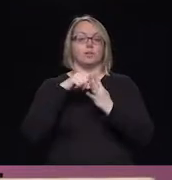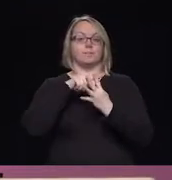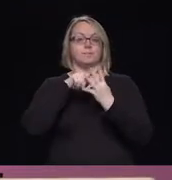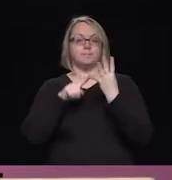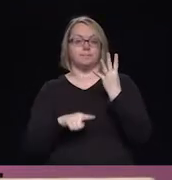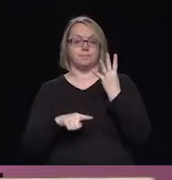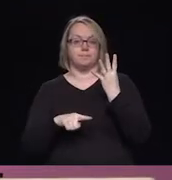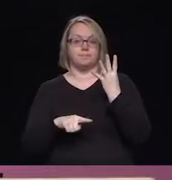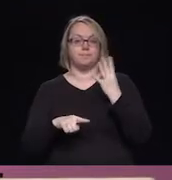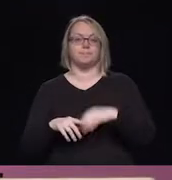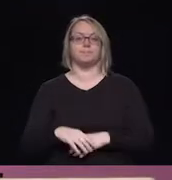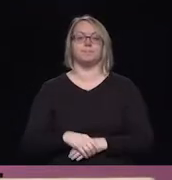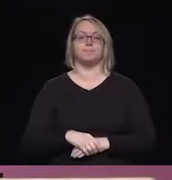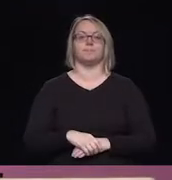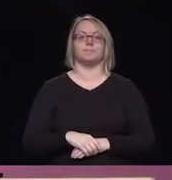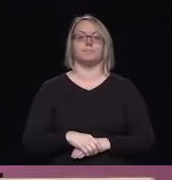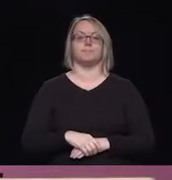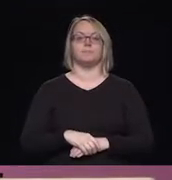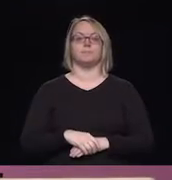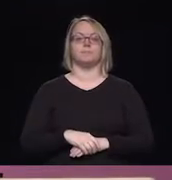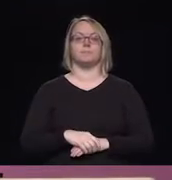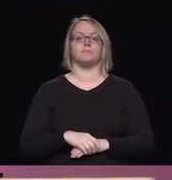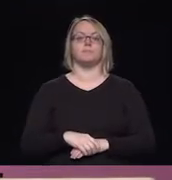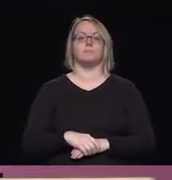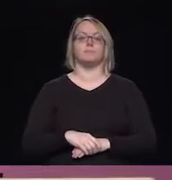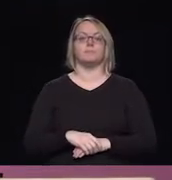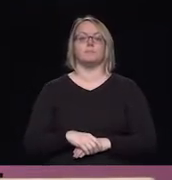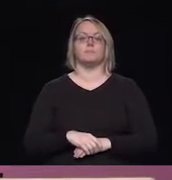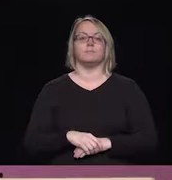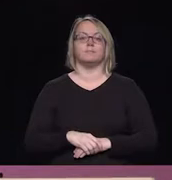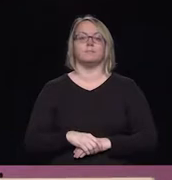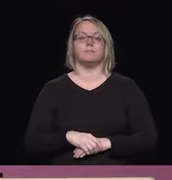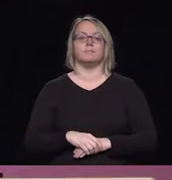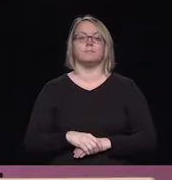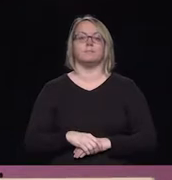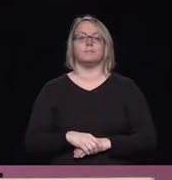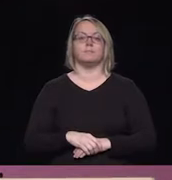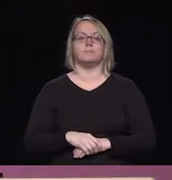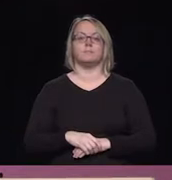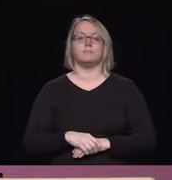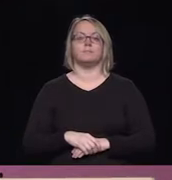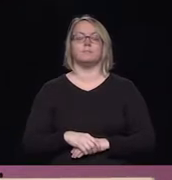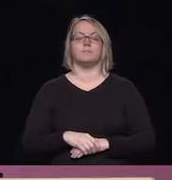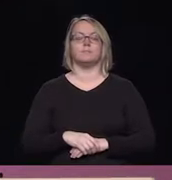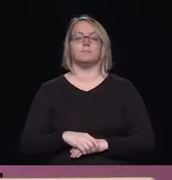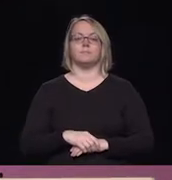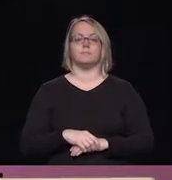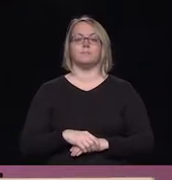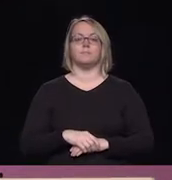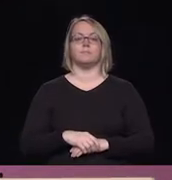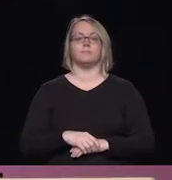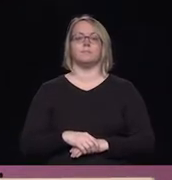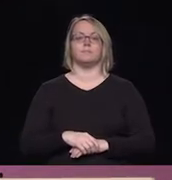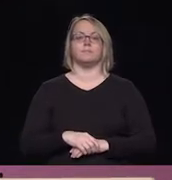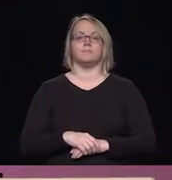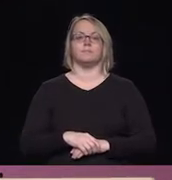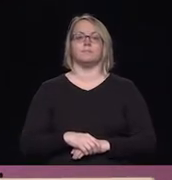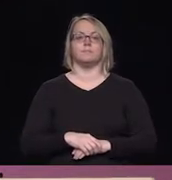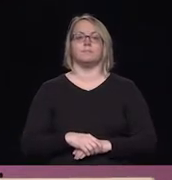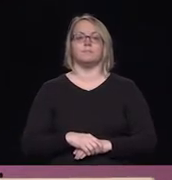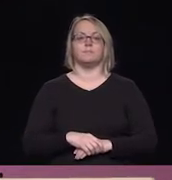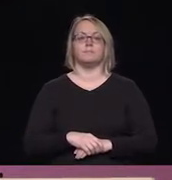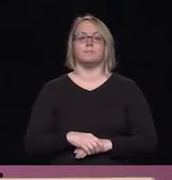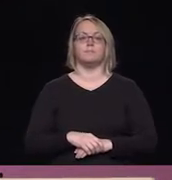paint brushes we're using acrylic paint. Make sure you get the brushes that are meant for acrylic paint or